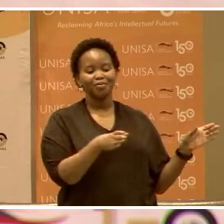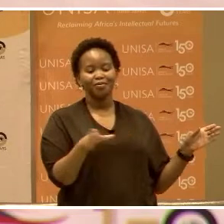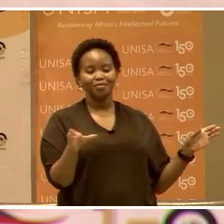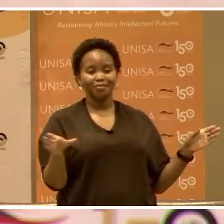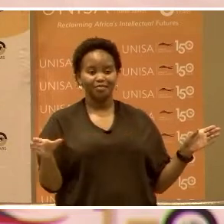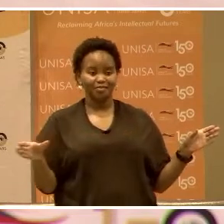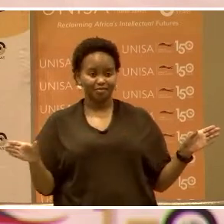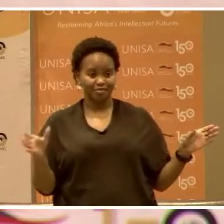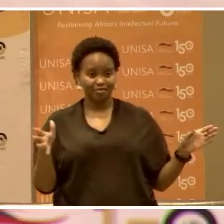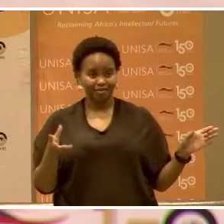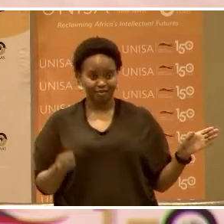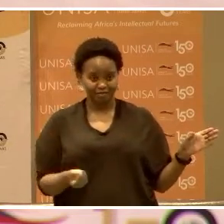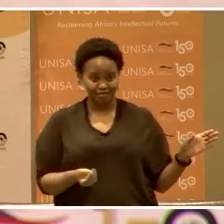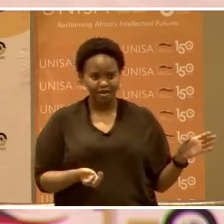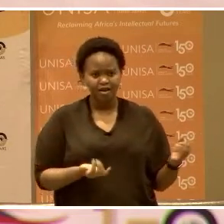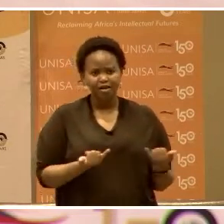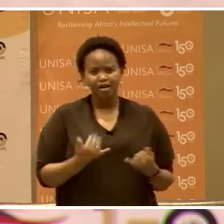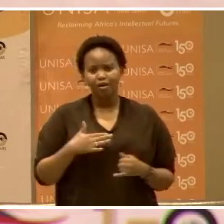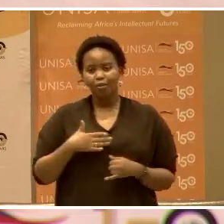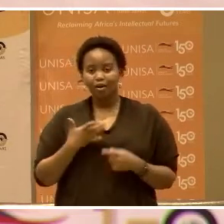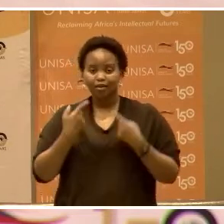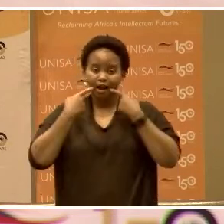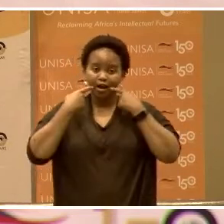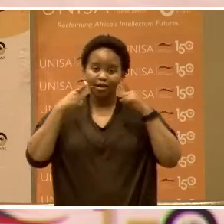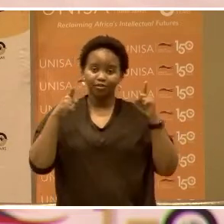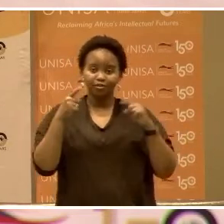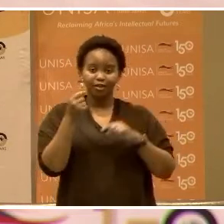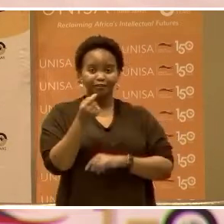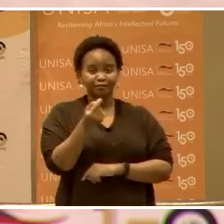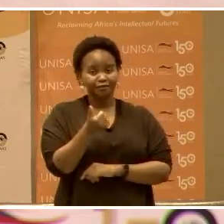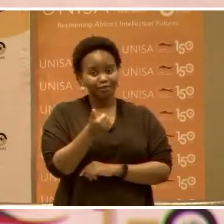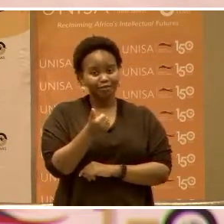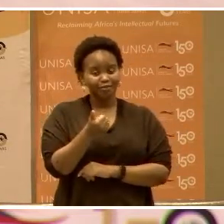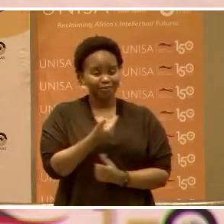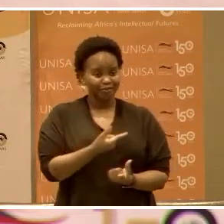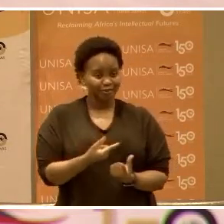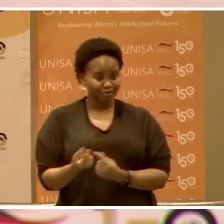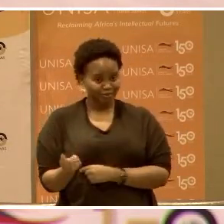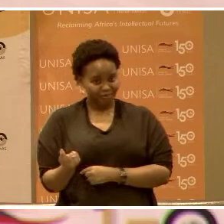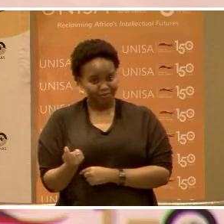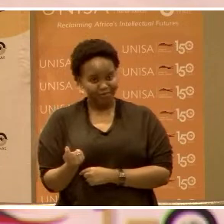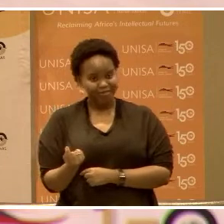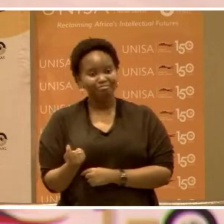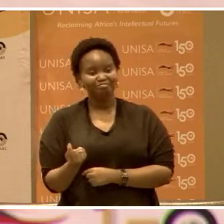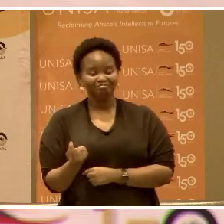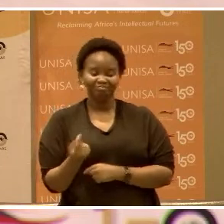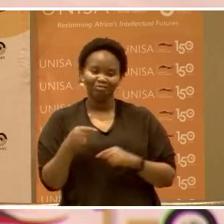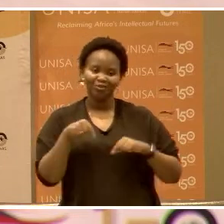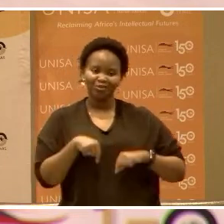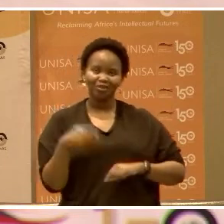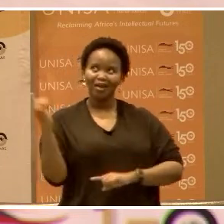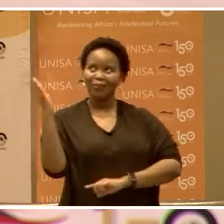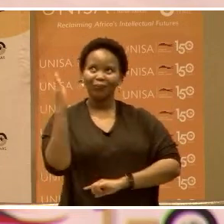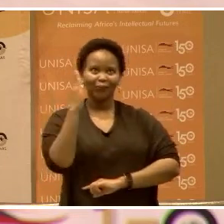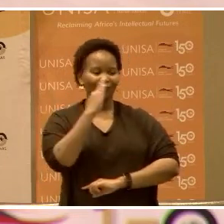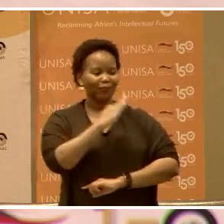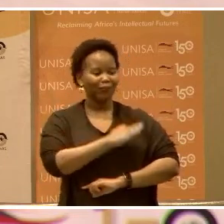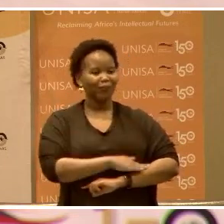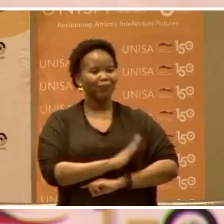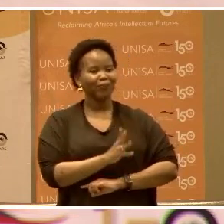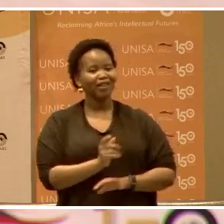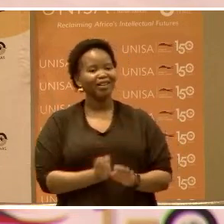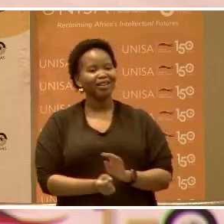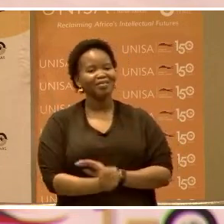want to make a few announcements regarding the proceedings today. Um,